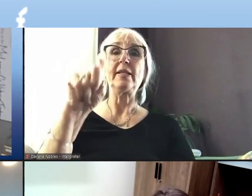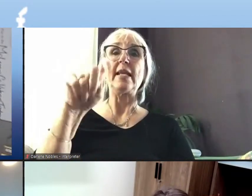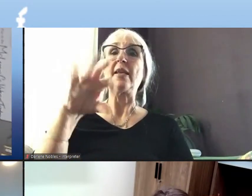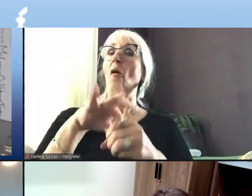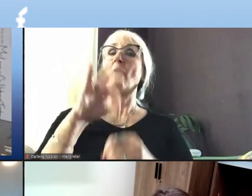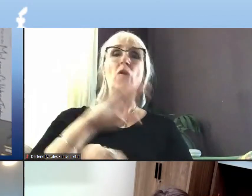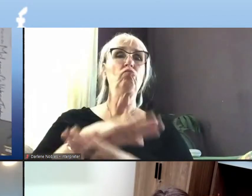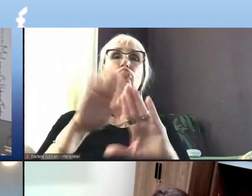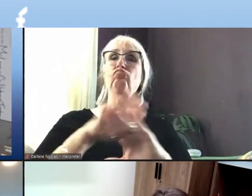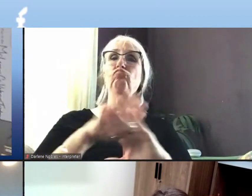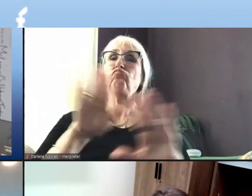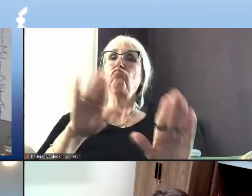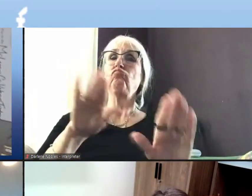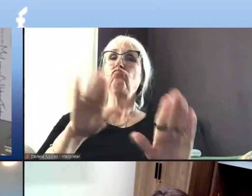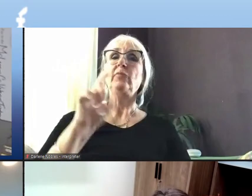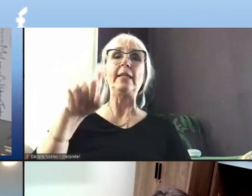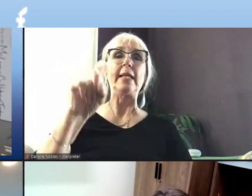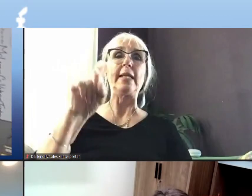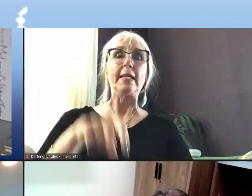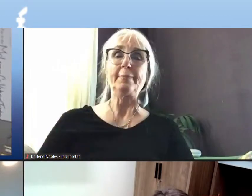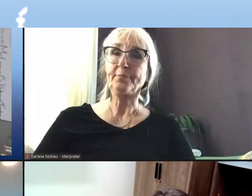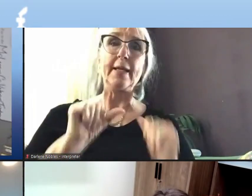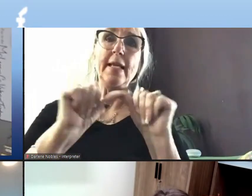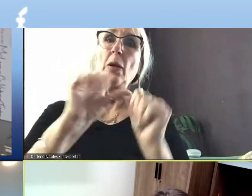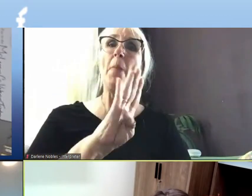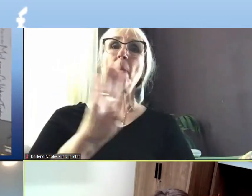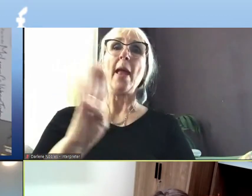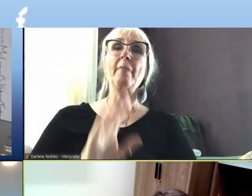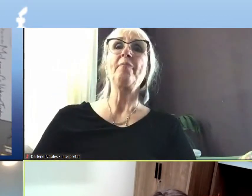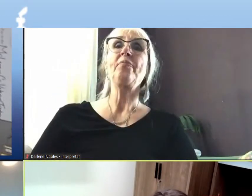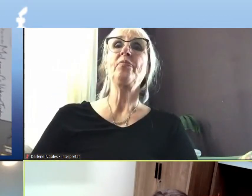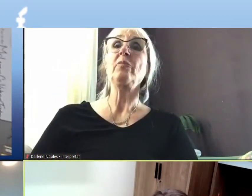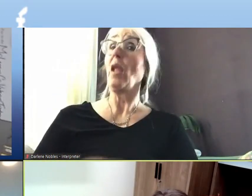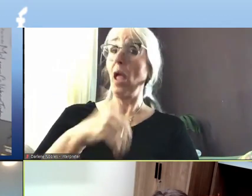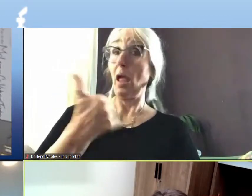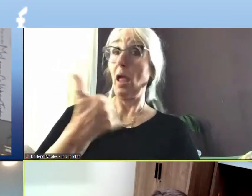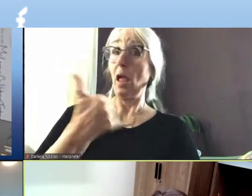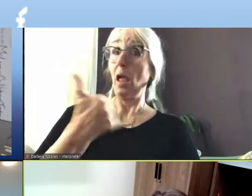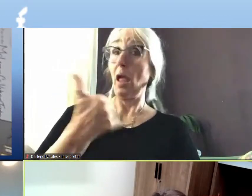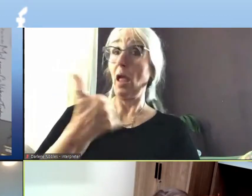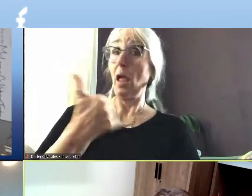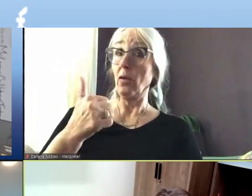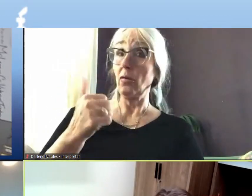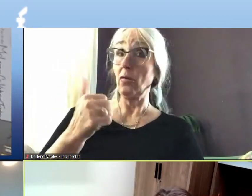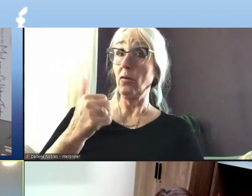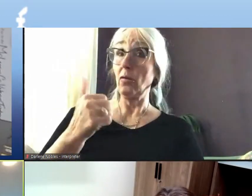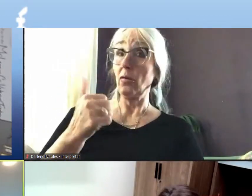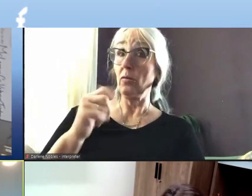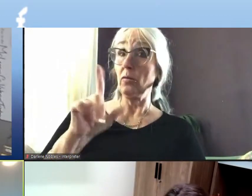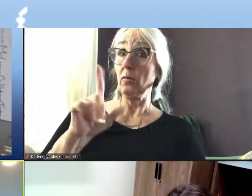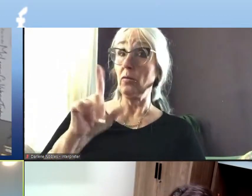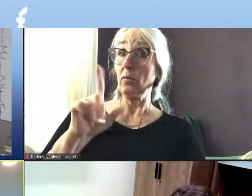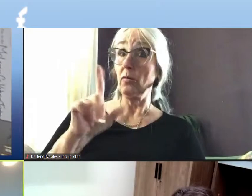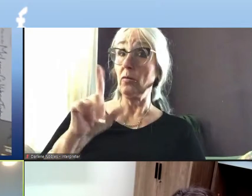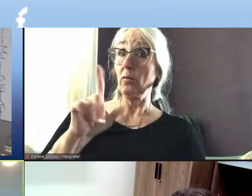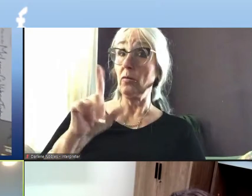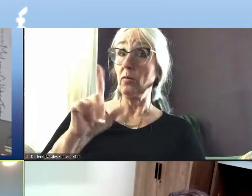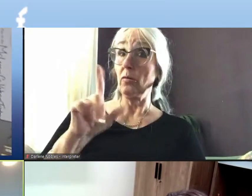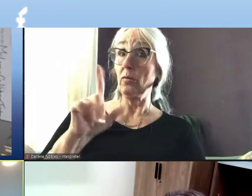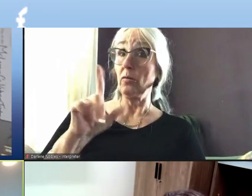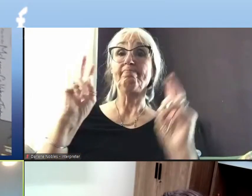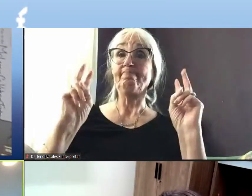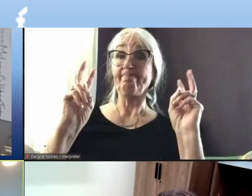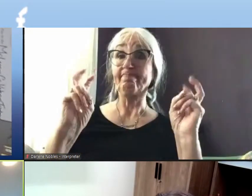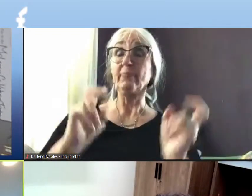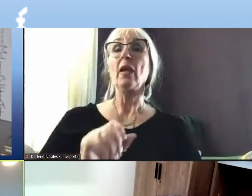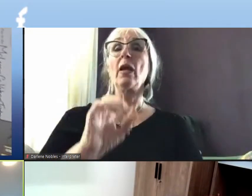Elizabeth. Anything else, Elizabeth? That's Judge, it. we've got one other item for her under item